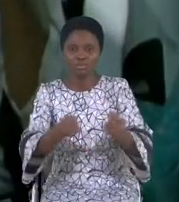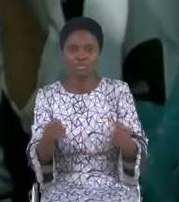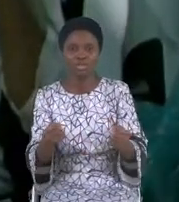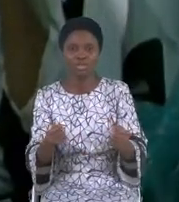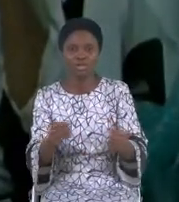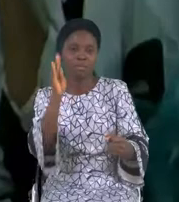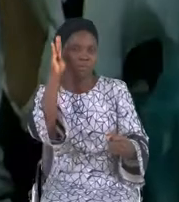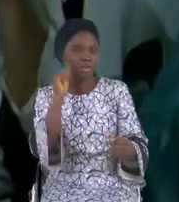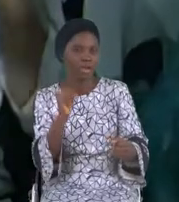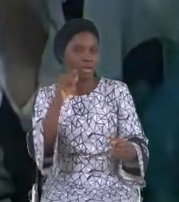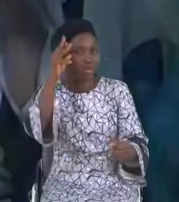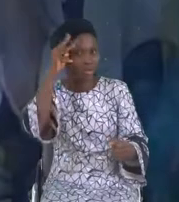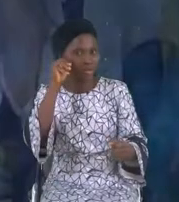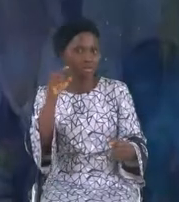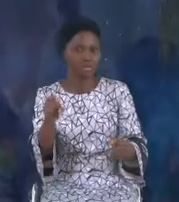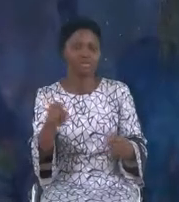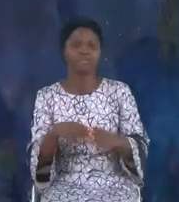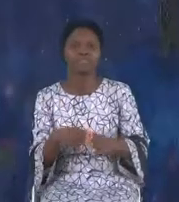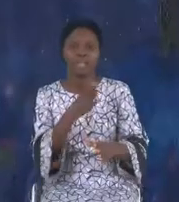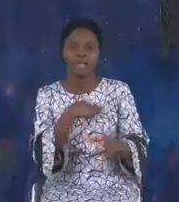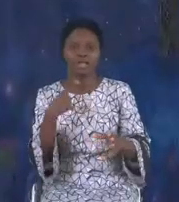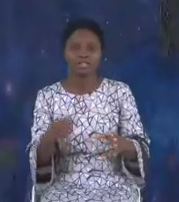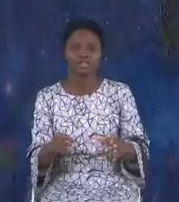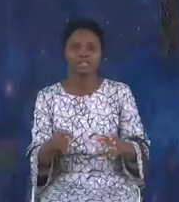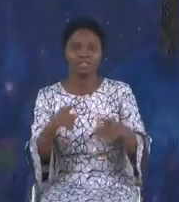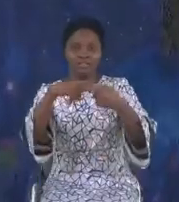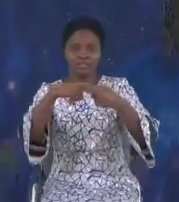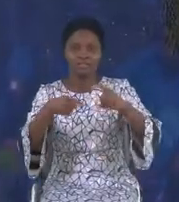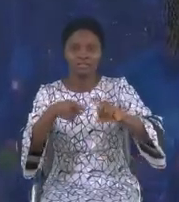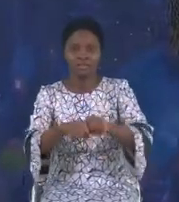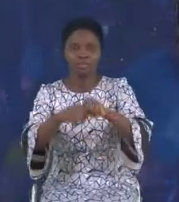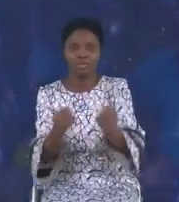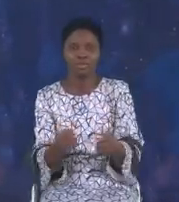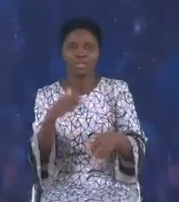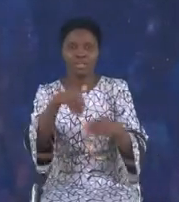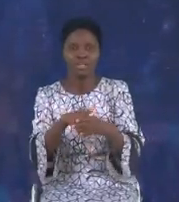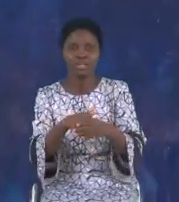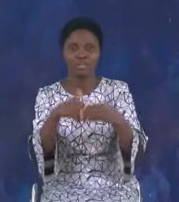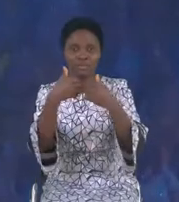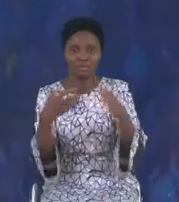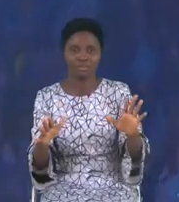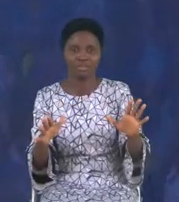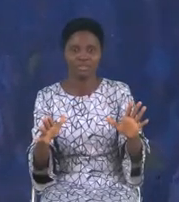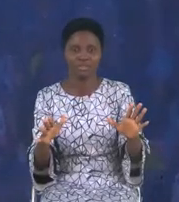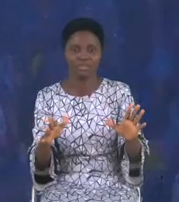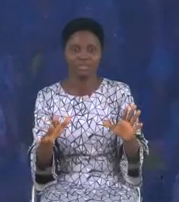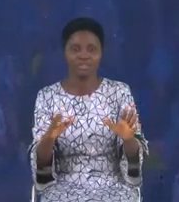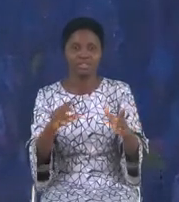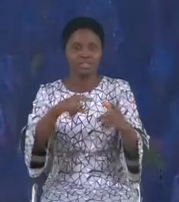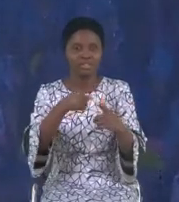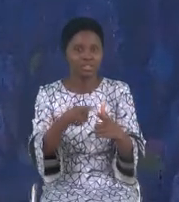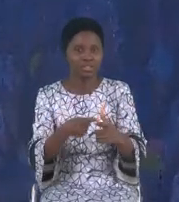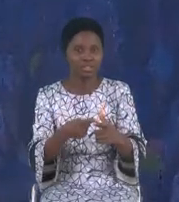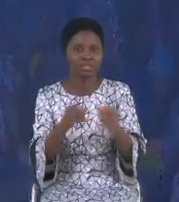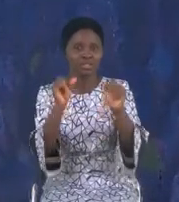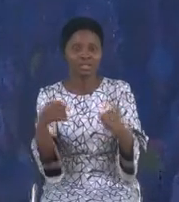fighters broke in in pieces neither could any man tell him let's stop there